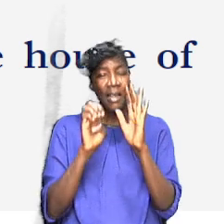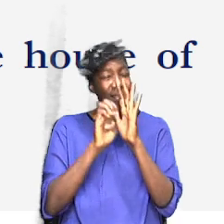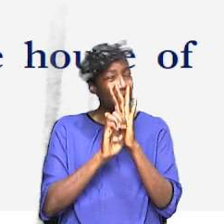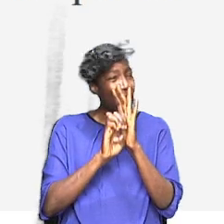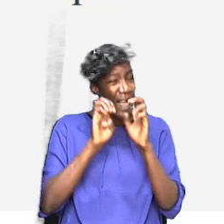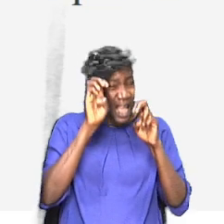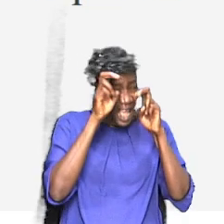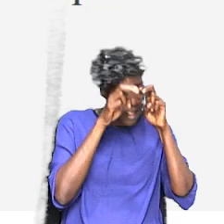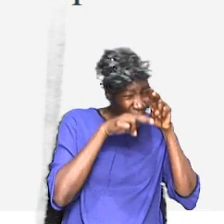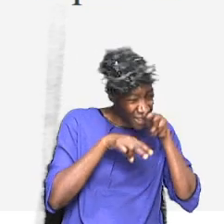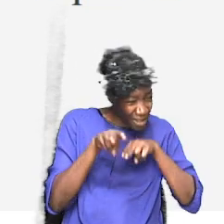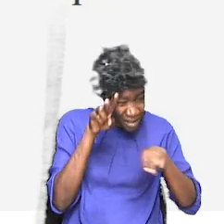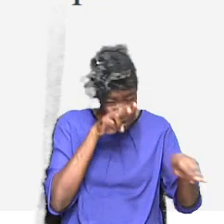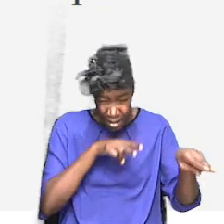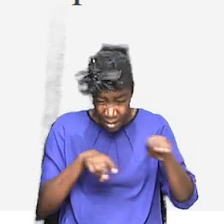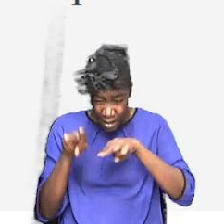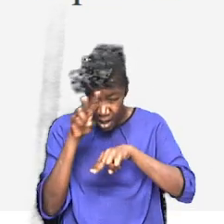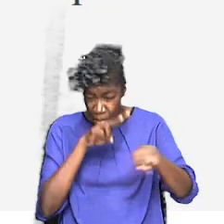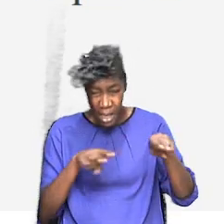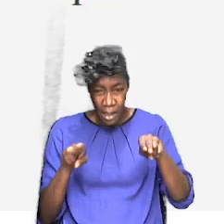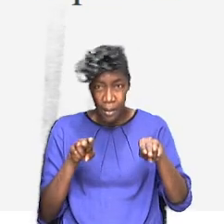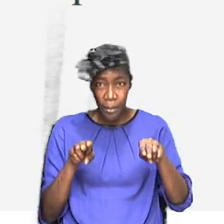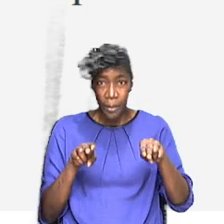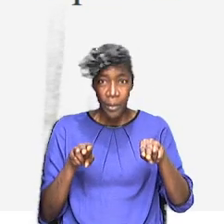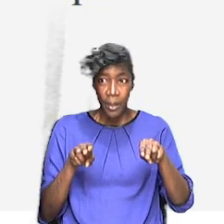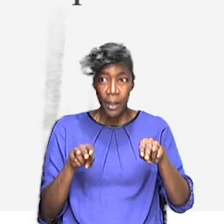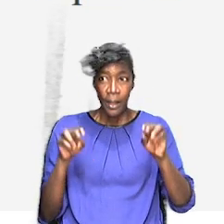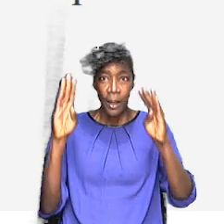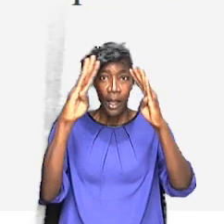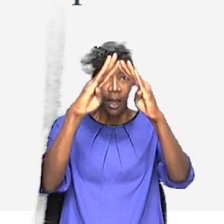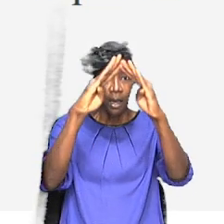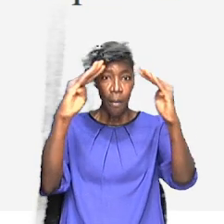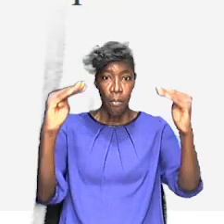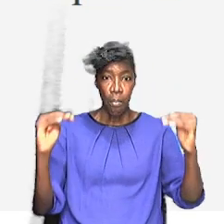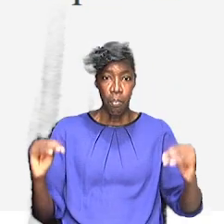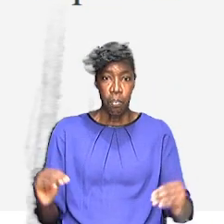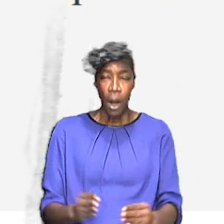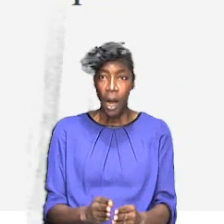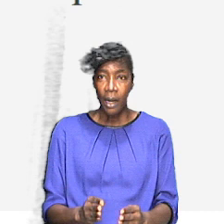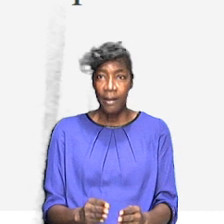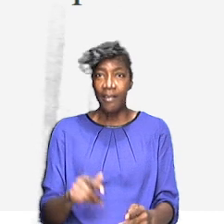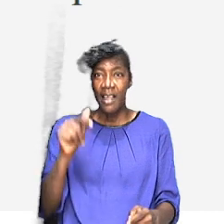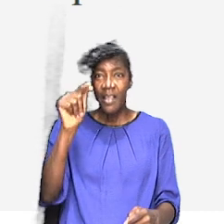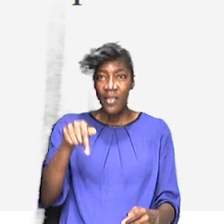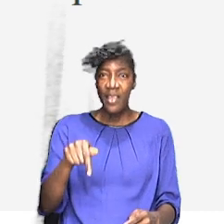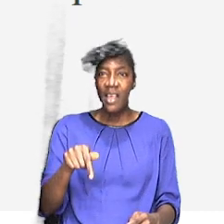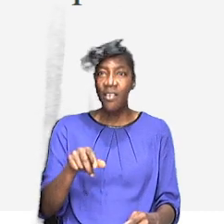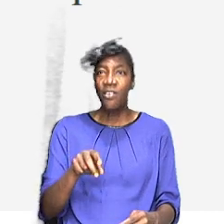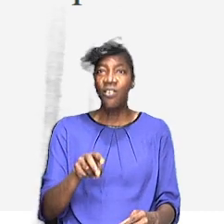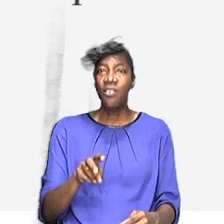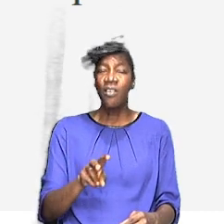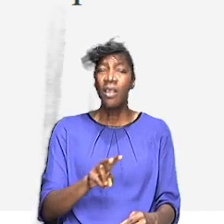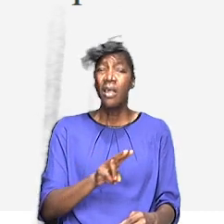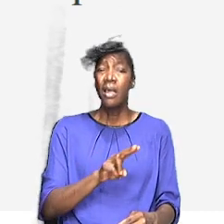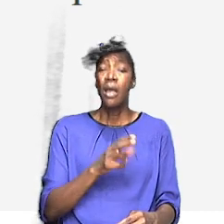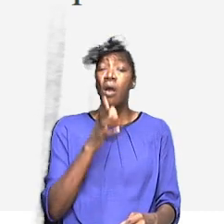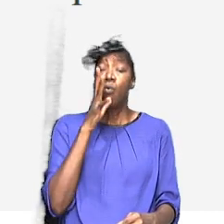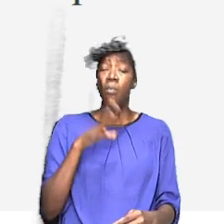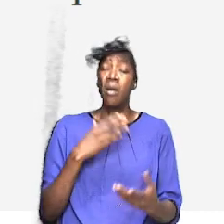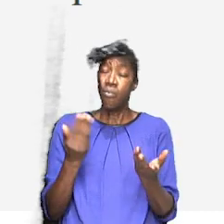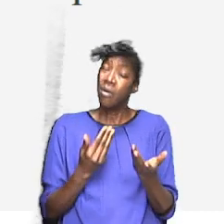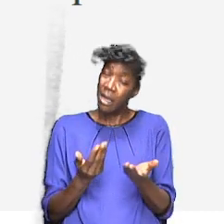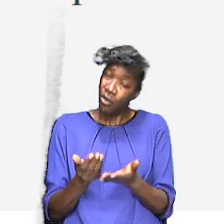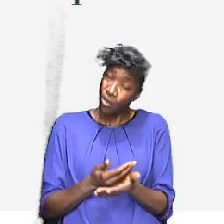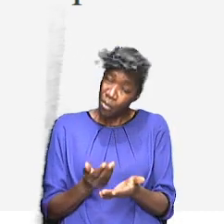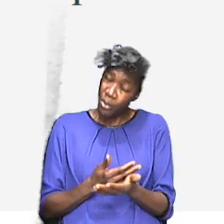box. Praise God, the alabaster box. So this woman brought something that was very precious to Jesus Christ.